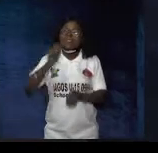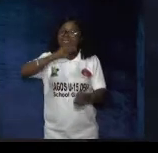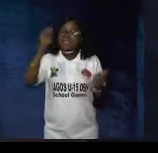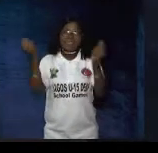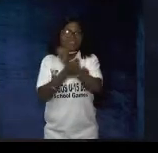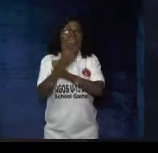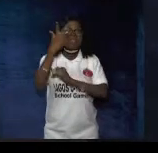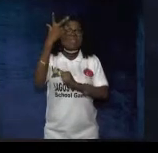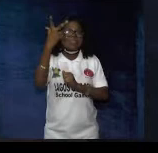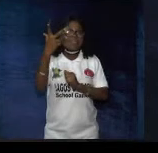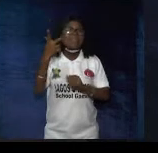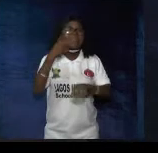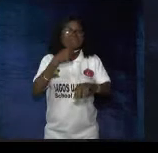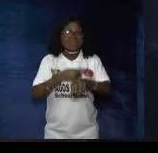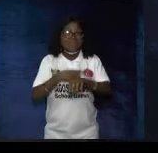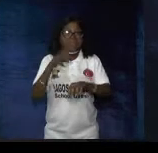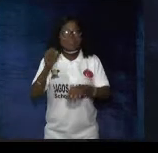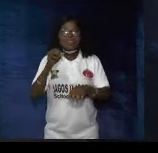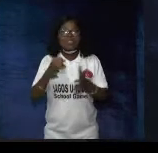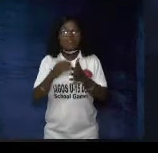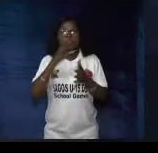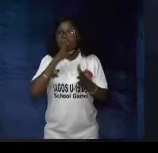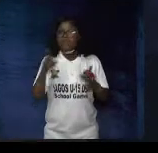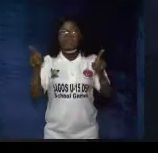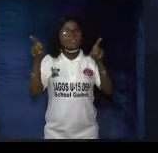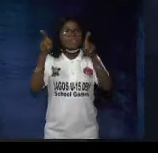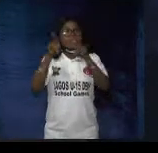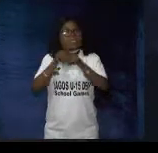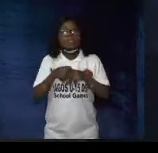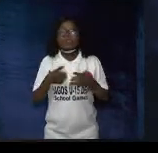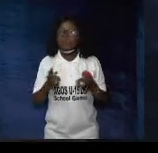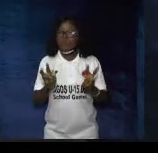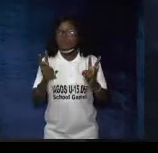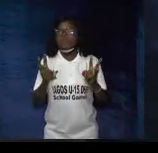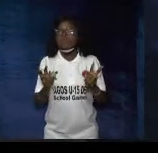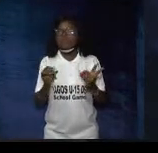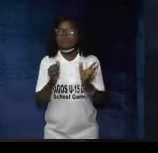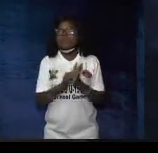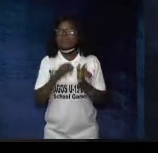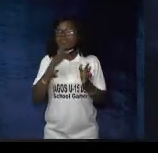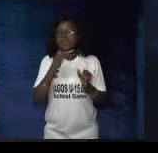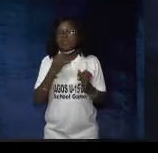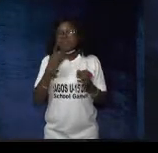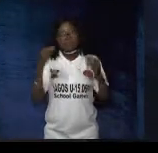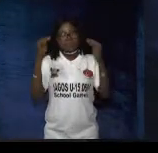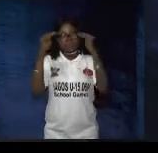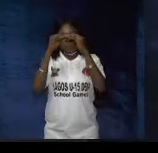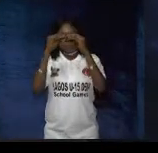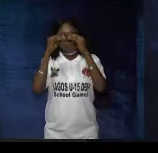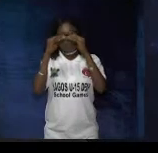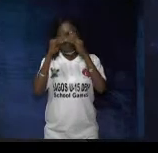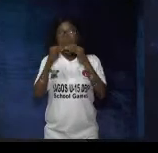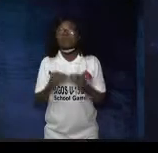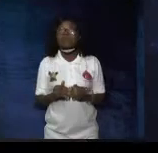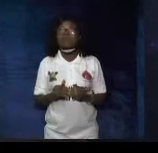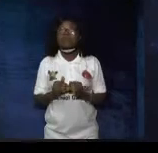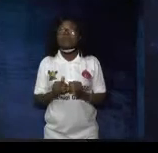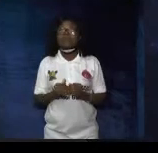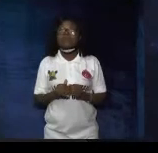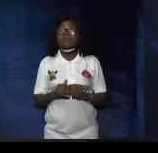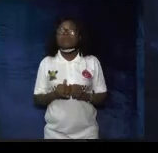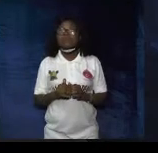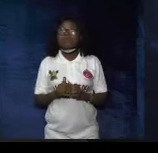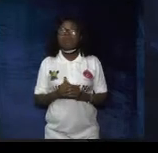this, it's looking like when it started. So if I turn it around in 3 ways, it's going to look the same in 3 ways around the circle. So that means it has a rotational